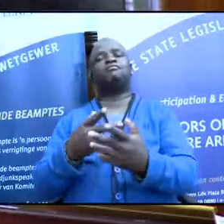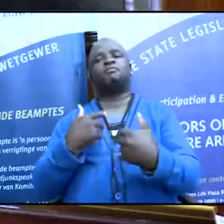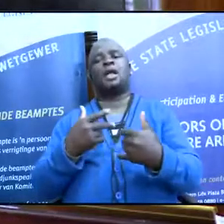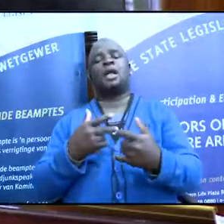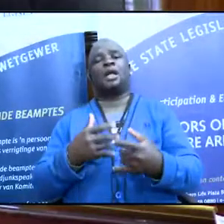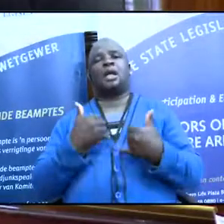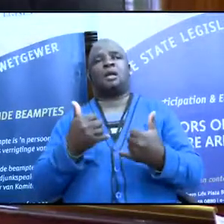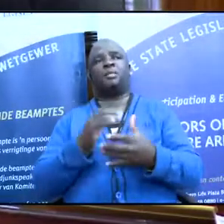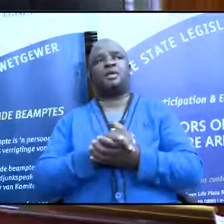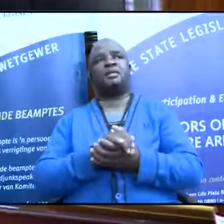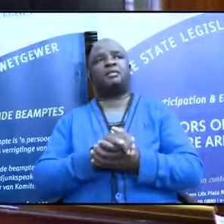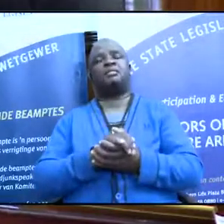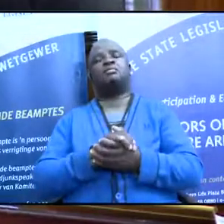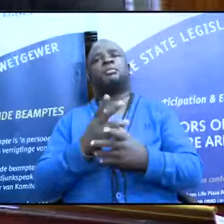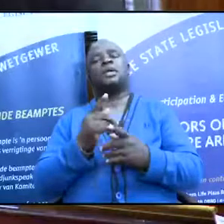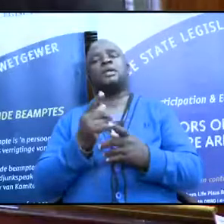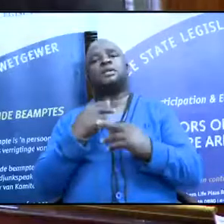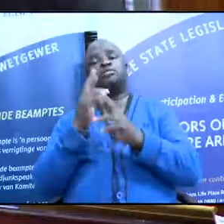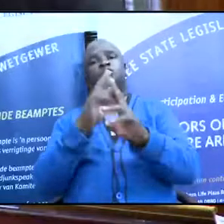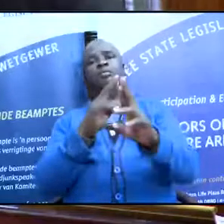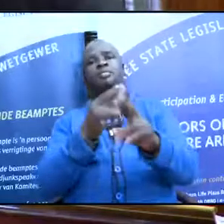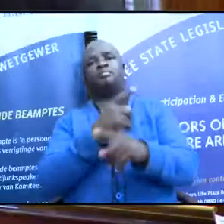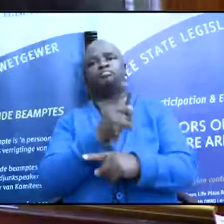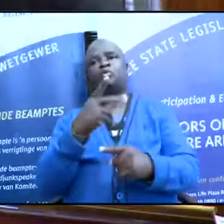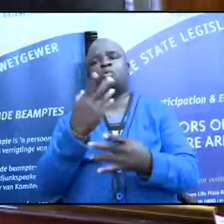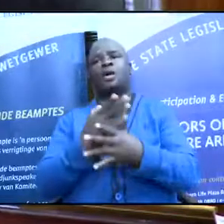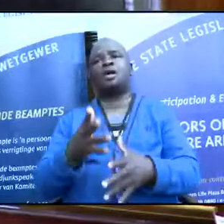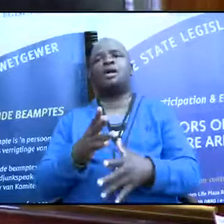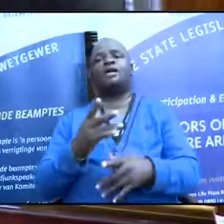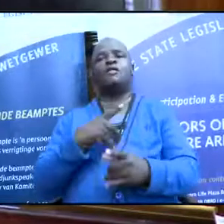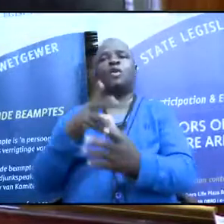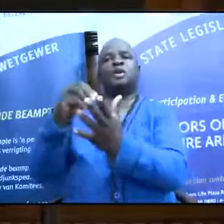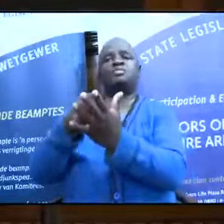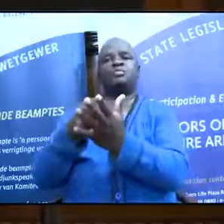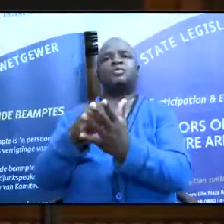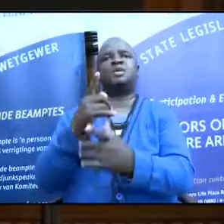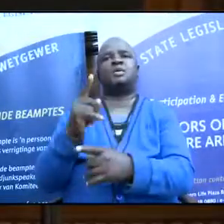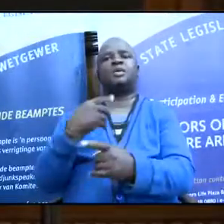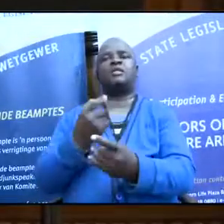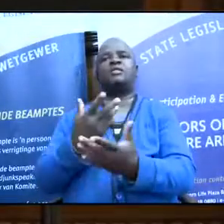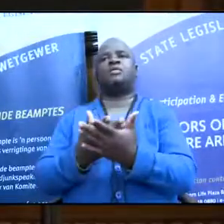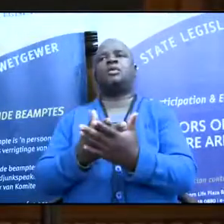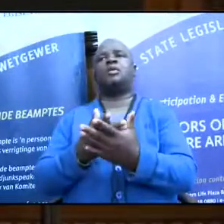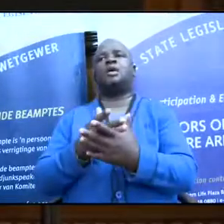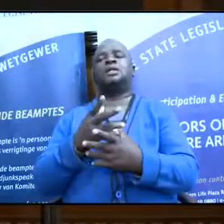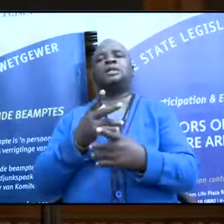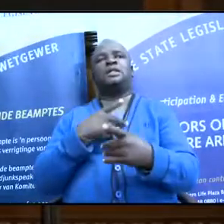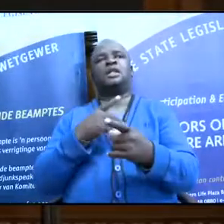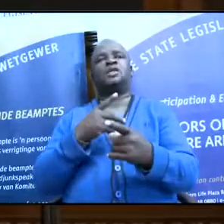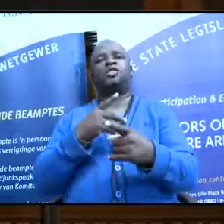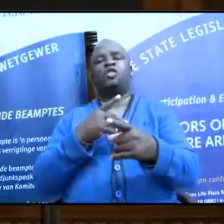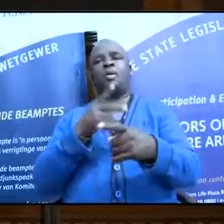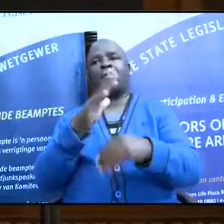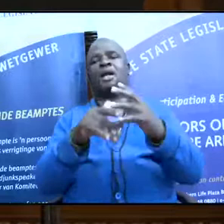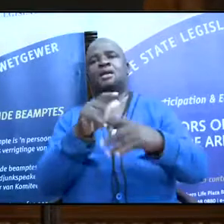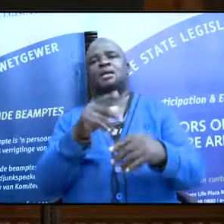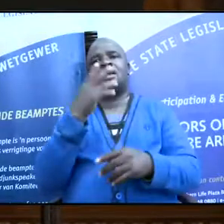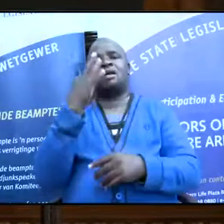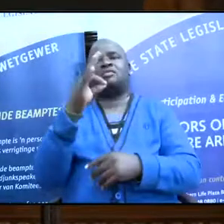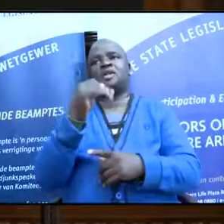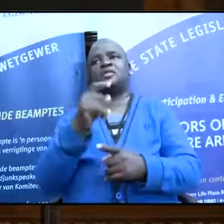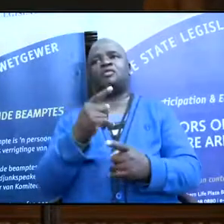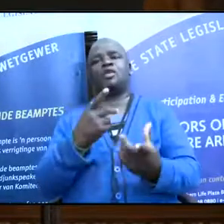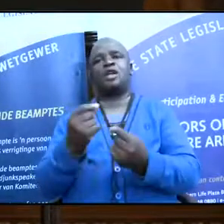honor you the worker for the contribution you have made in shaping the government to have a constitution that